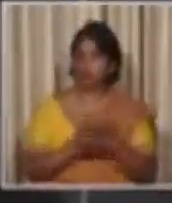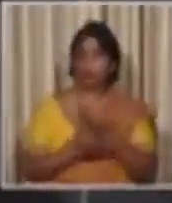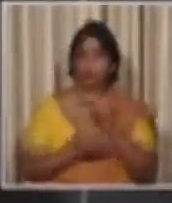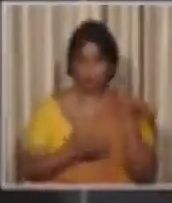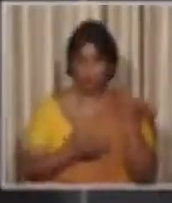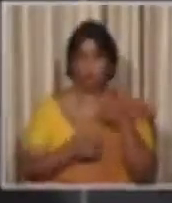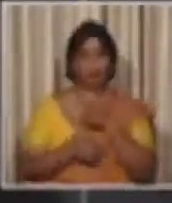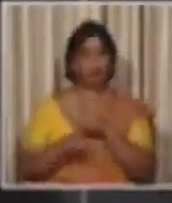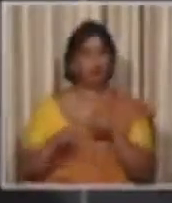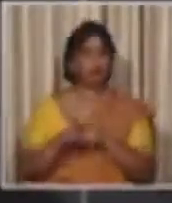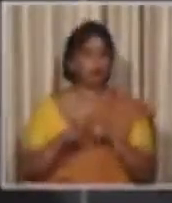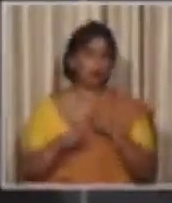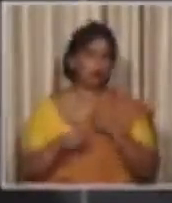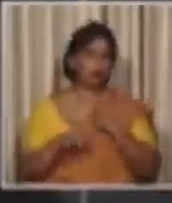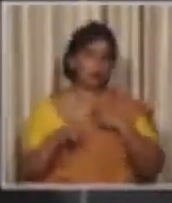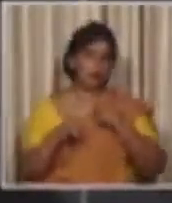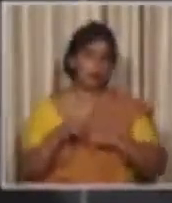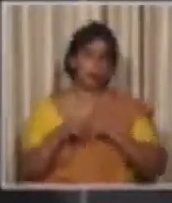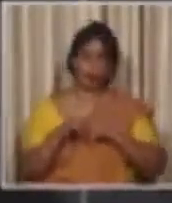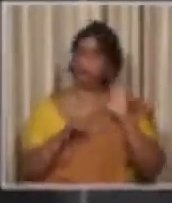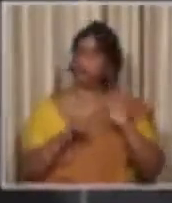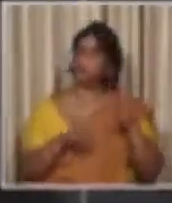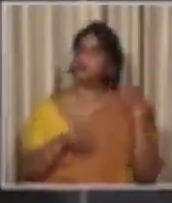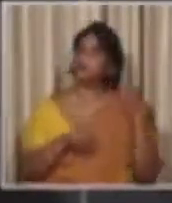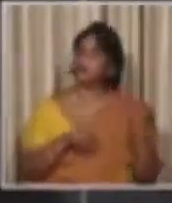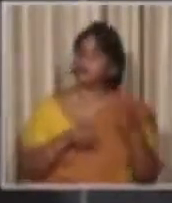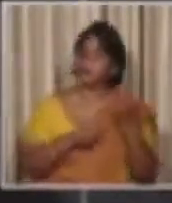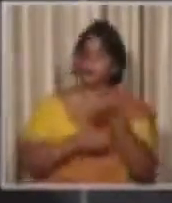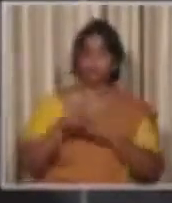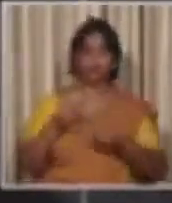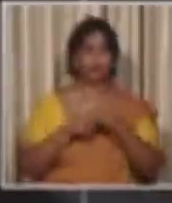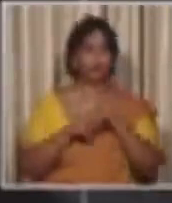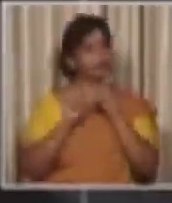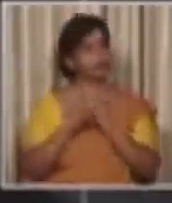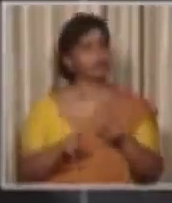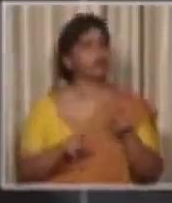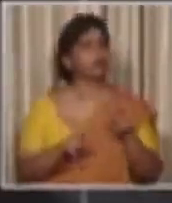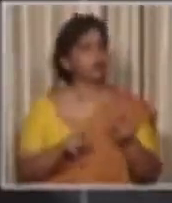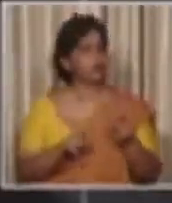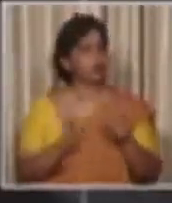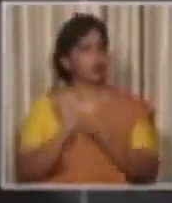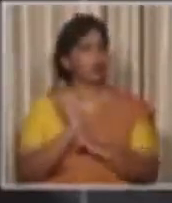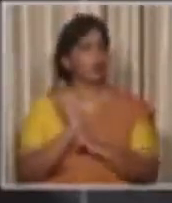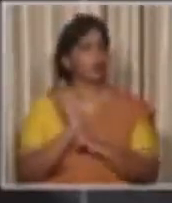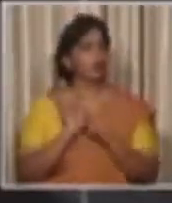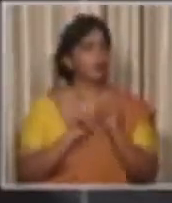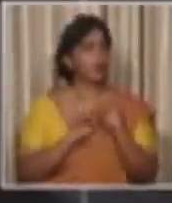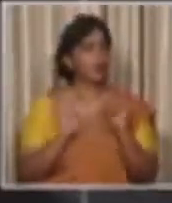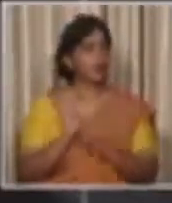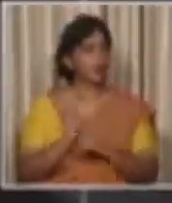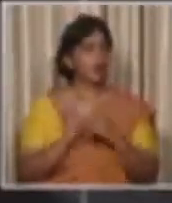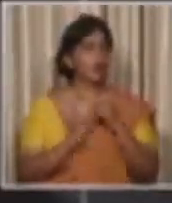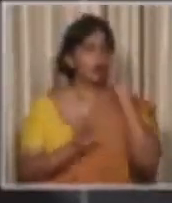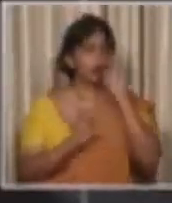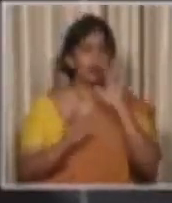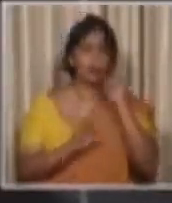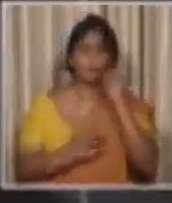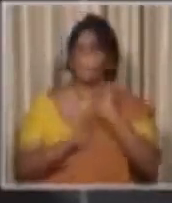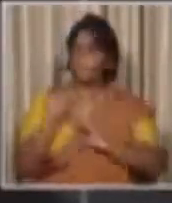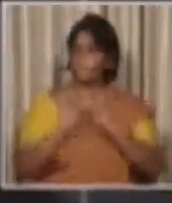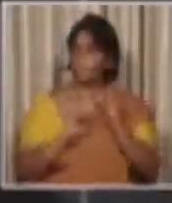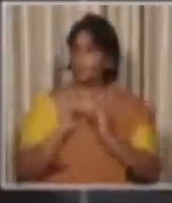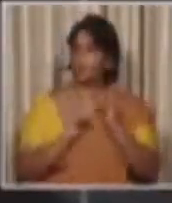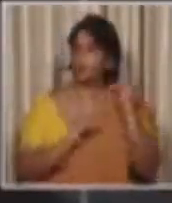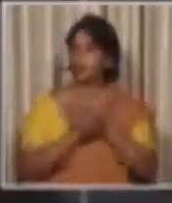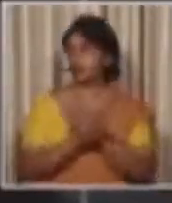done so that the management of LTL can own more than 50% of the shares in LTL holdings so that in the hope